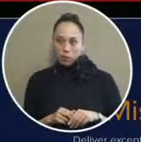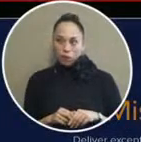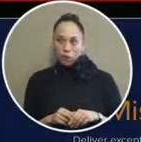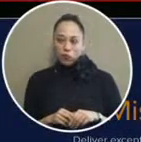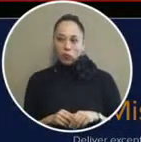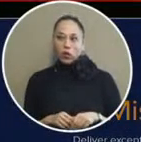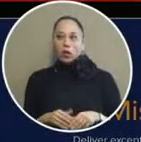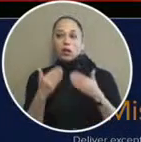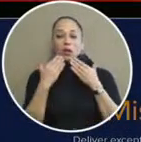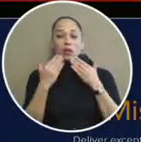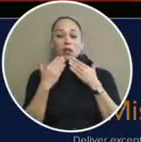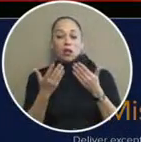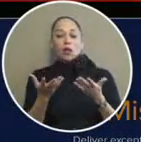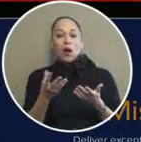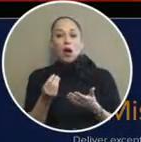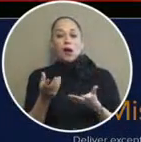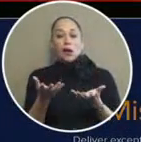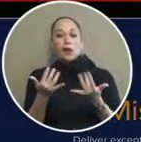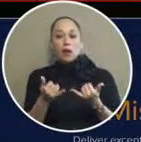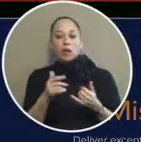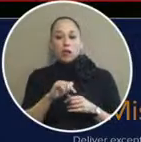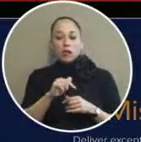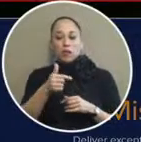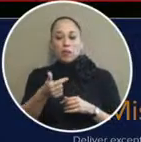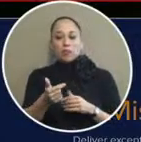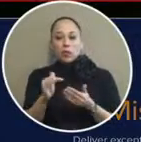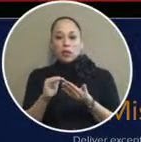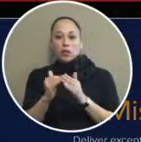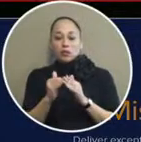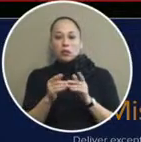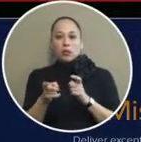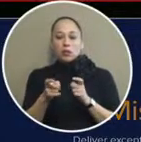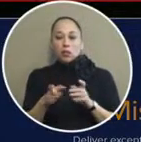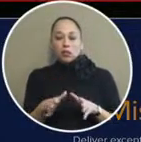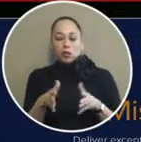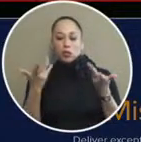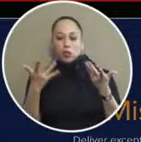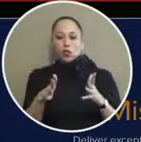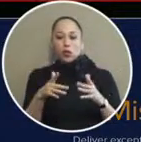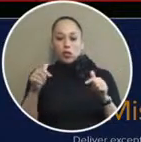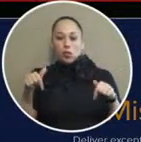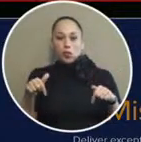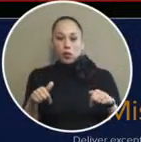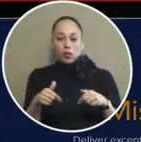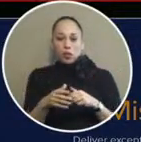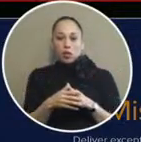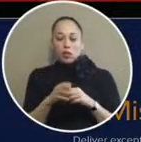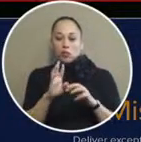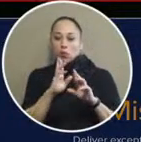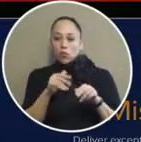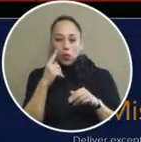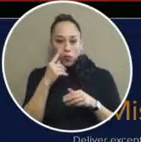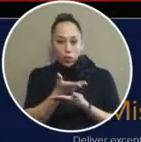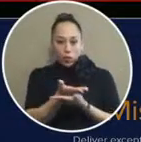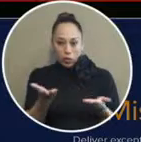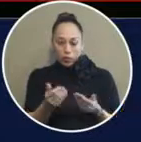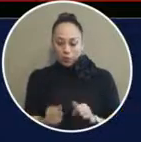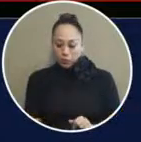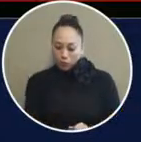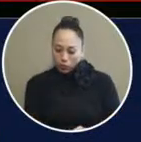So thank you, and now I would like to pass it back to the city manager to wrap up this detailed and comprehensive report for you.